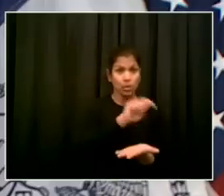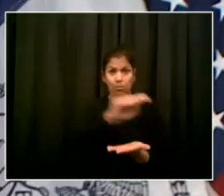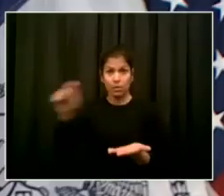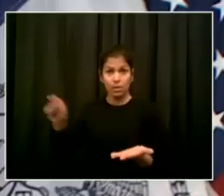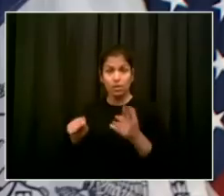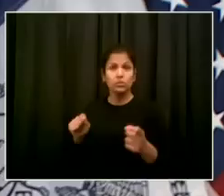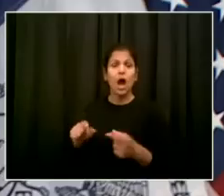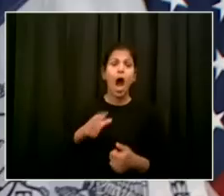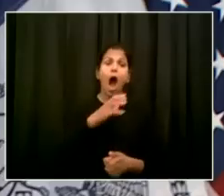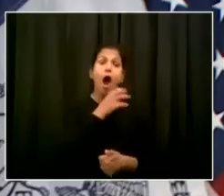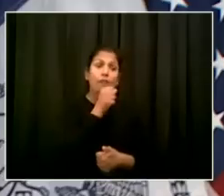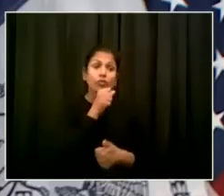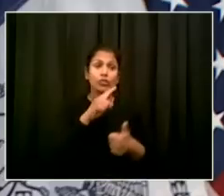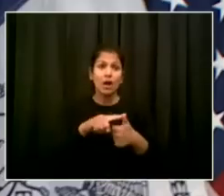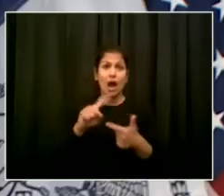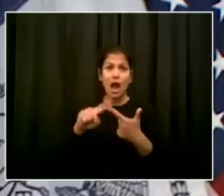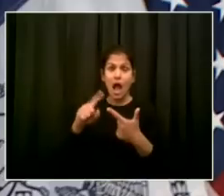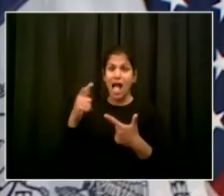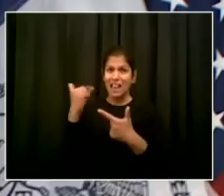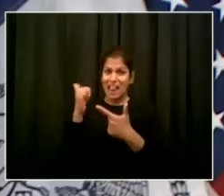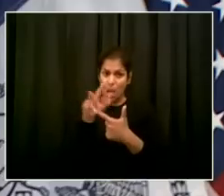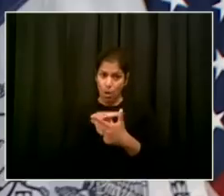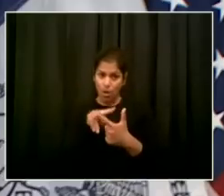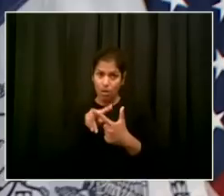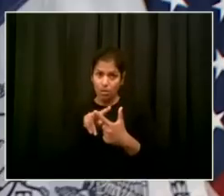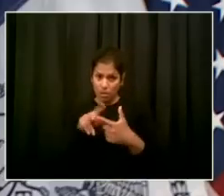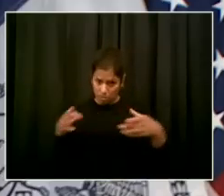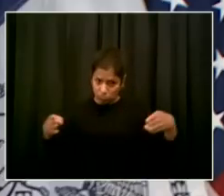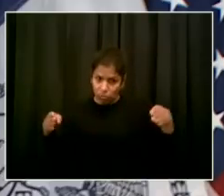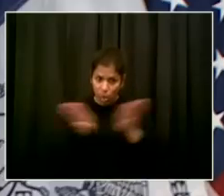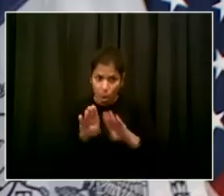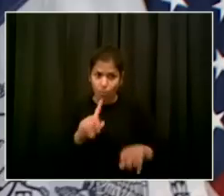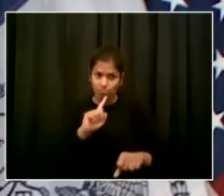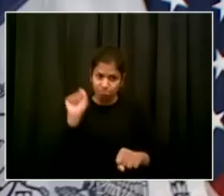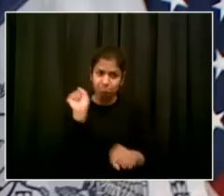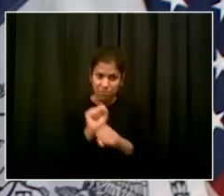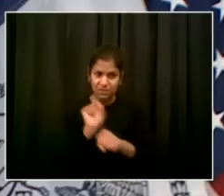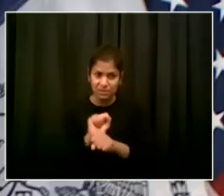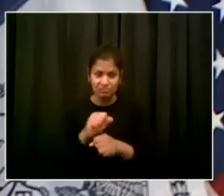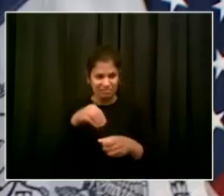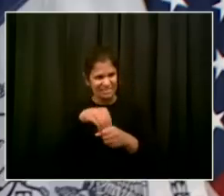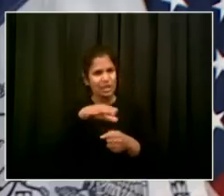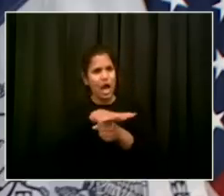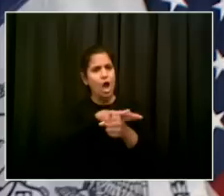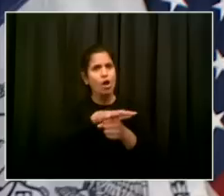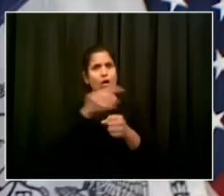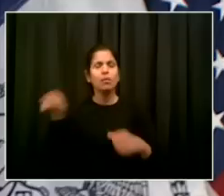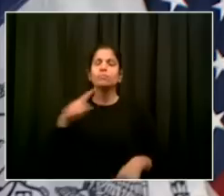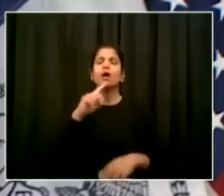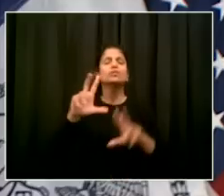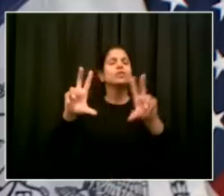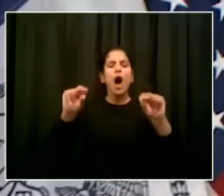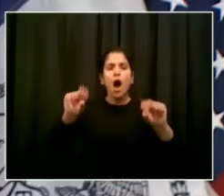not necessarily just the ones that are in the red zone. No, it's an important point. I appreciate the question,